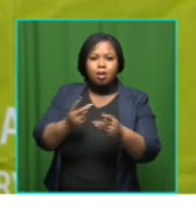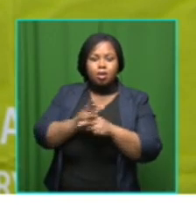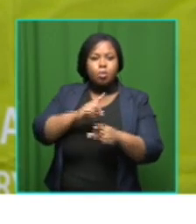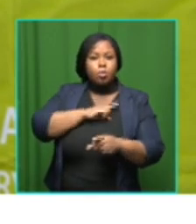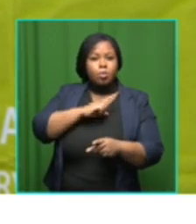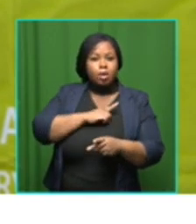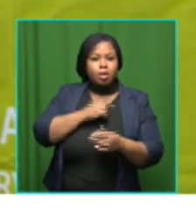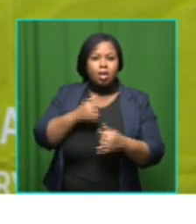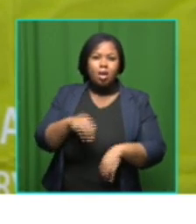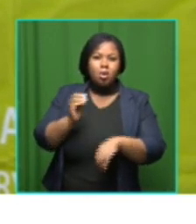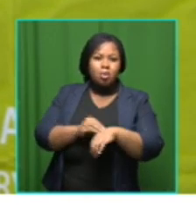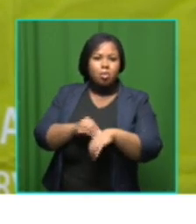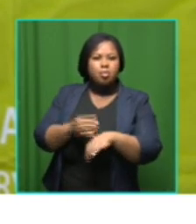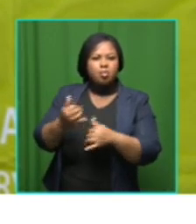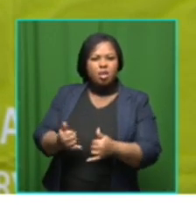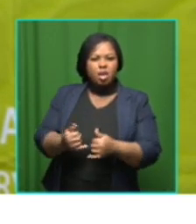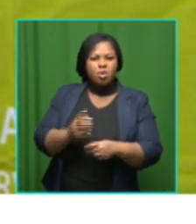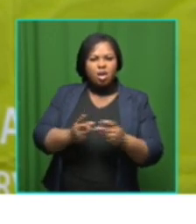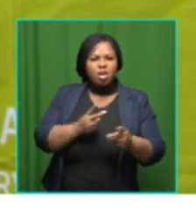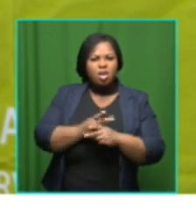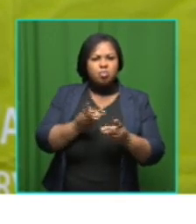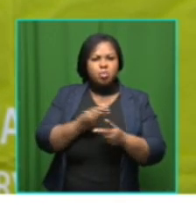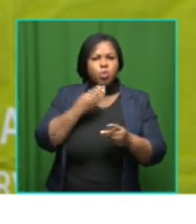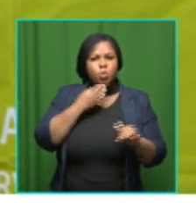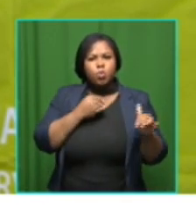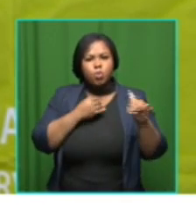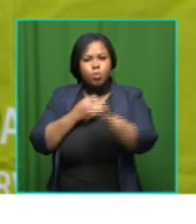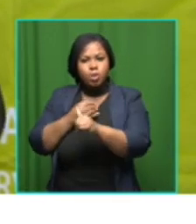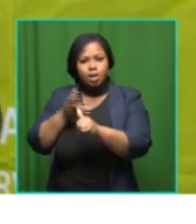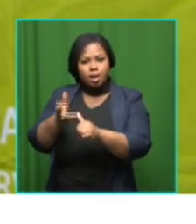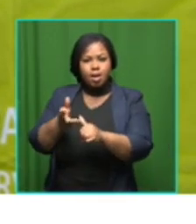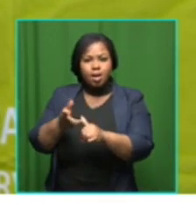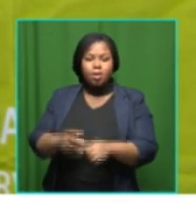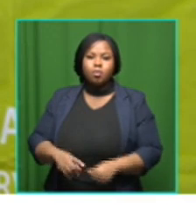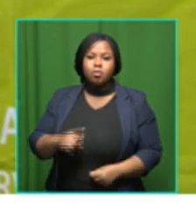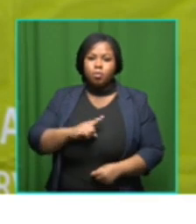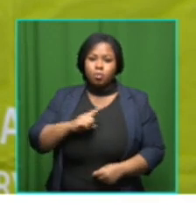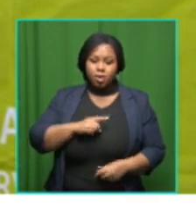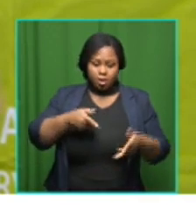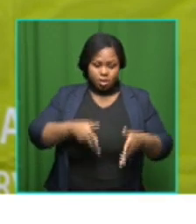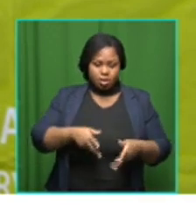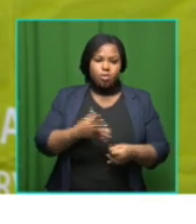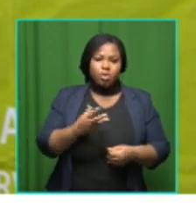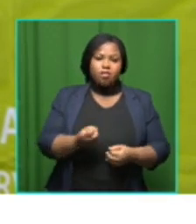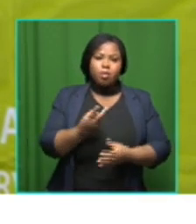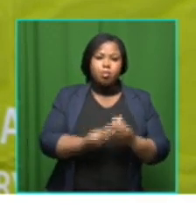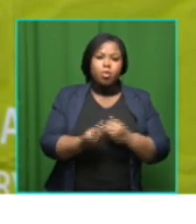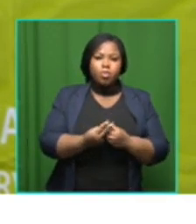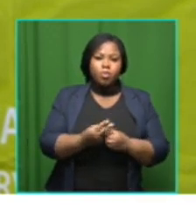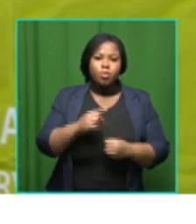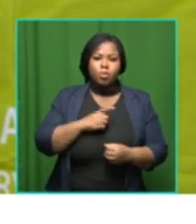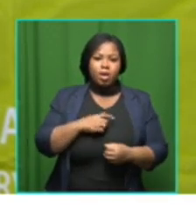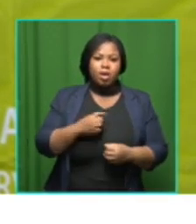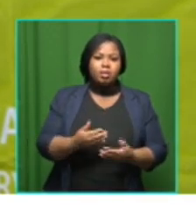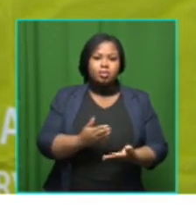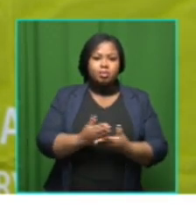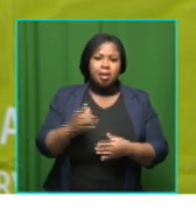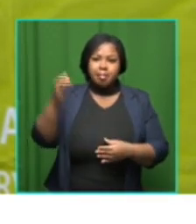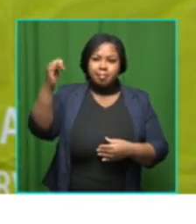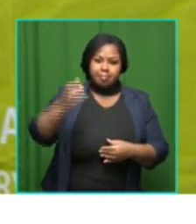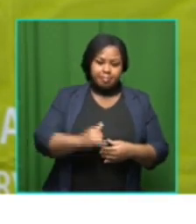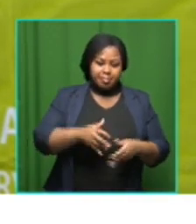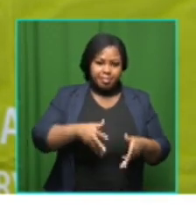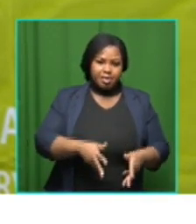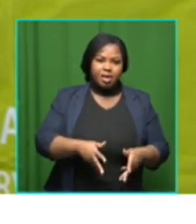re-importation of the cases. So with us, we've got the same, because we've got both of them, importation as well as internal